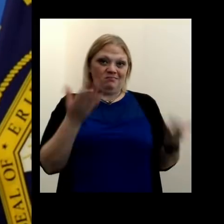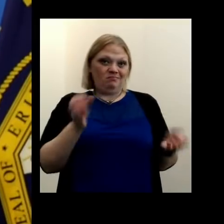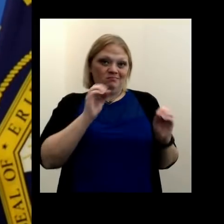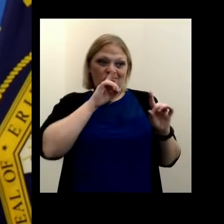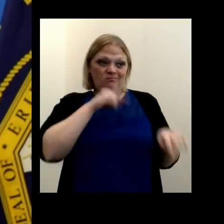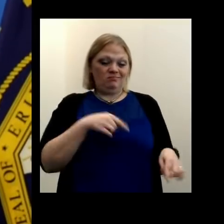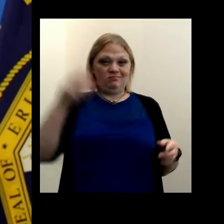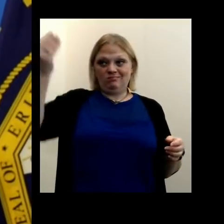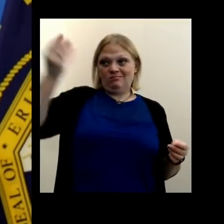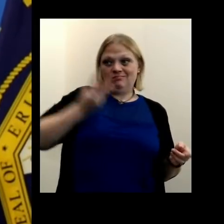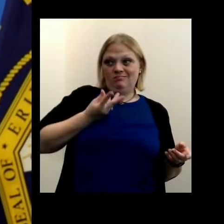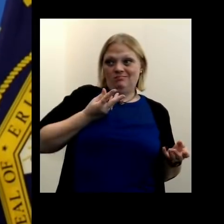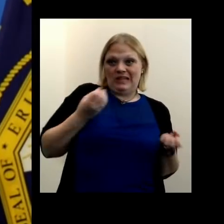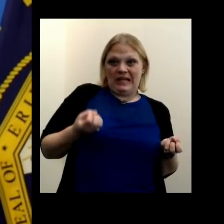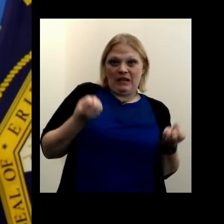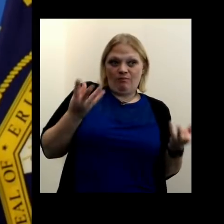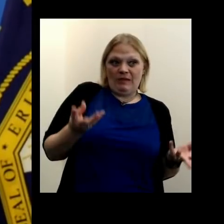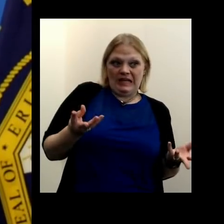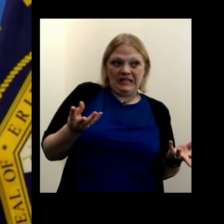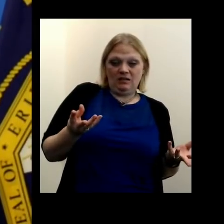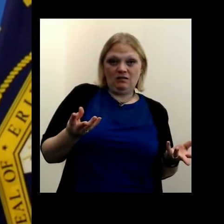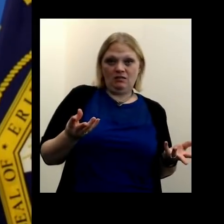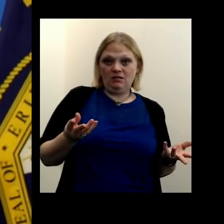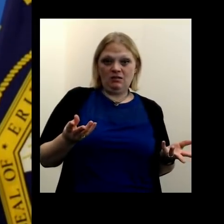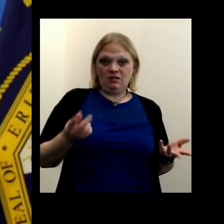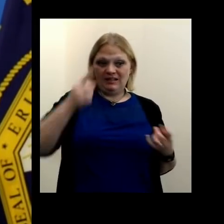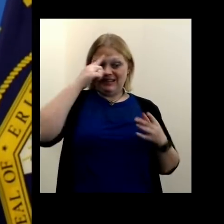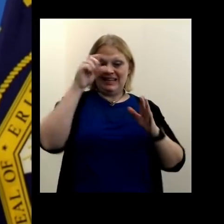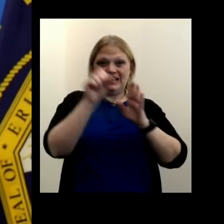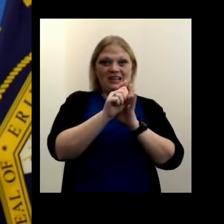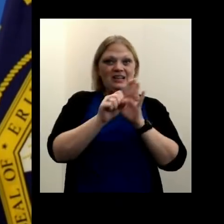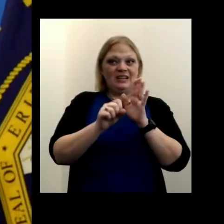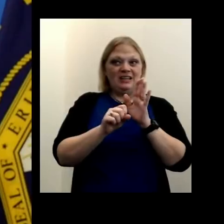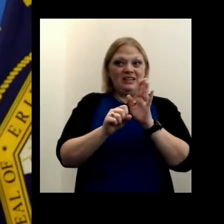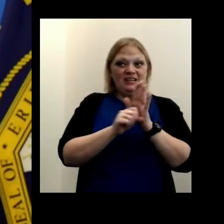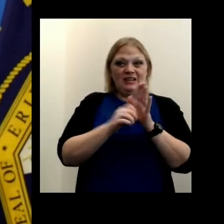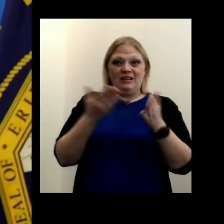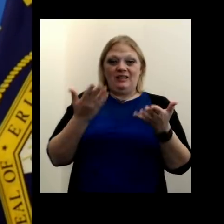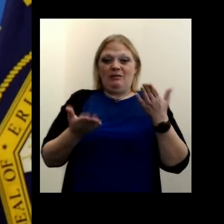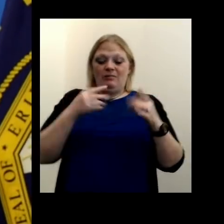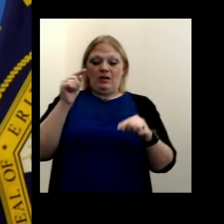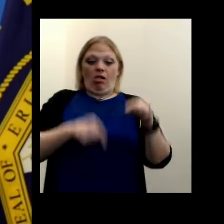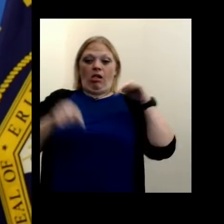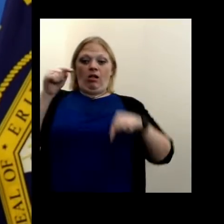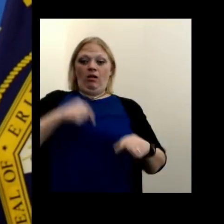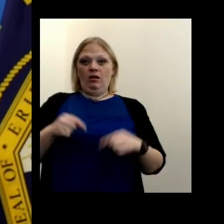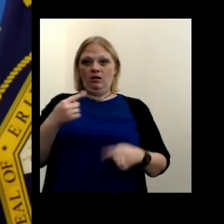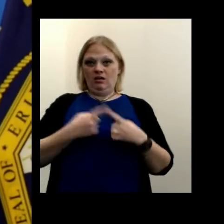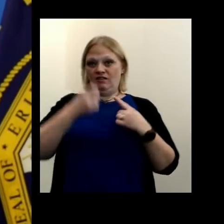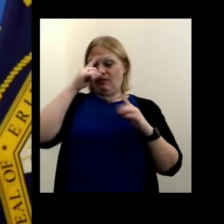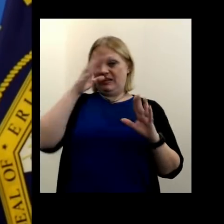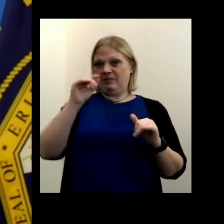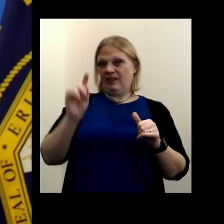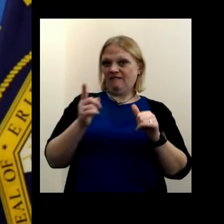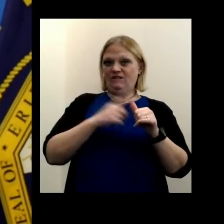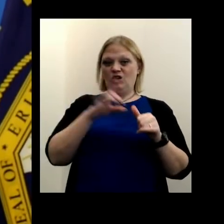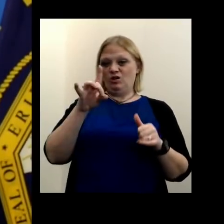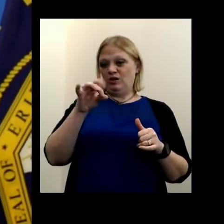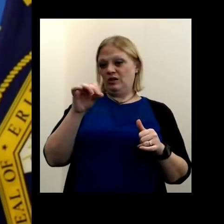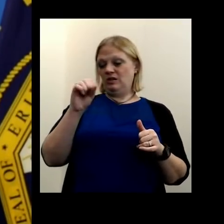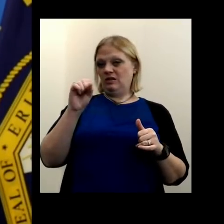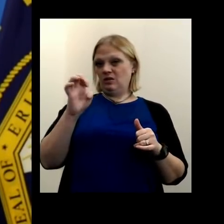not told us how many. And actually, I think the state may be even backtracking a little bit from when they expect the first doses to